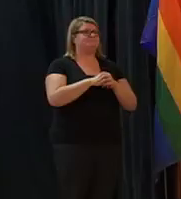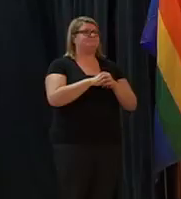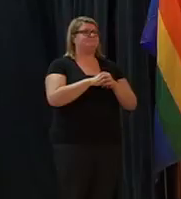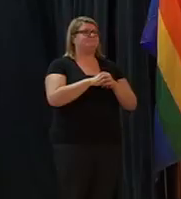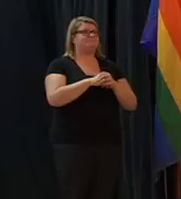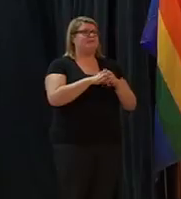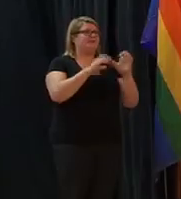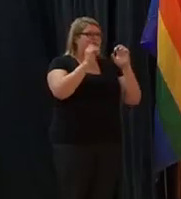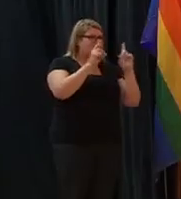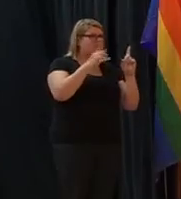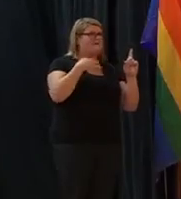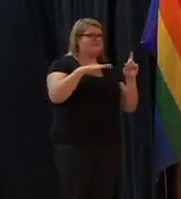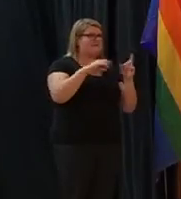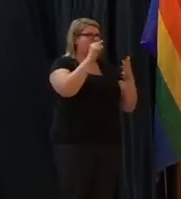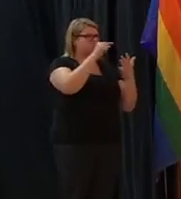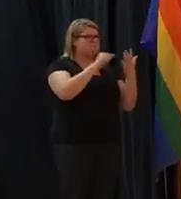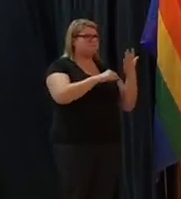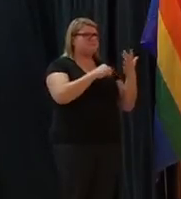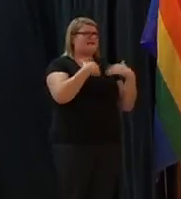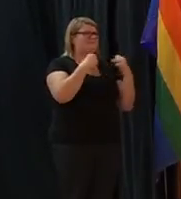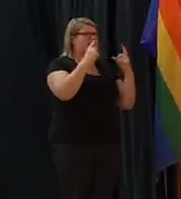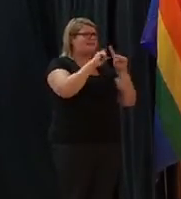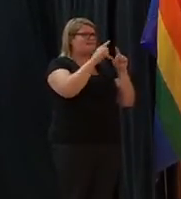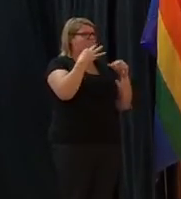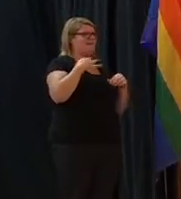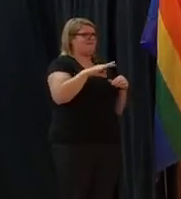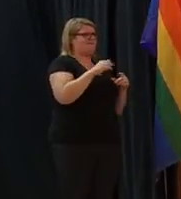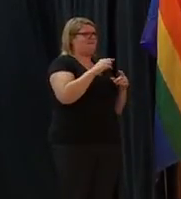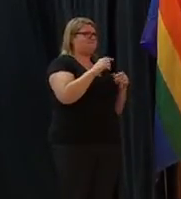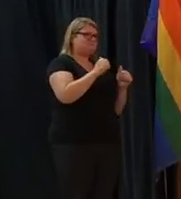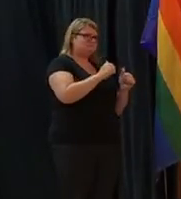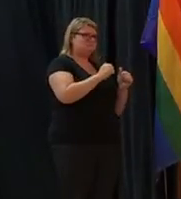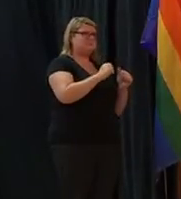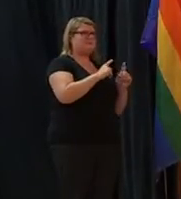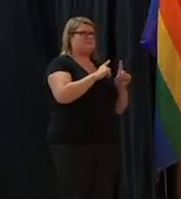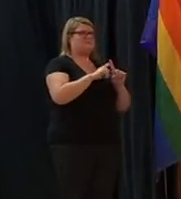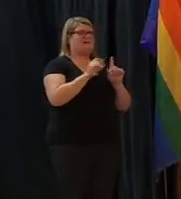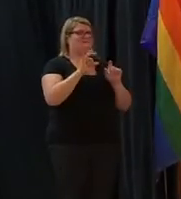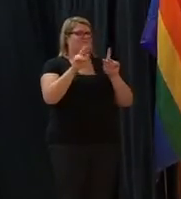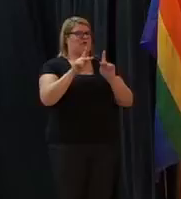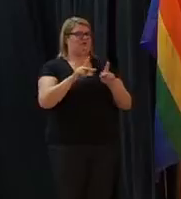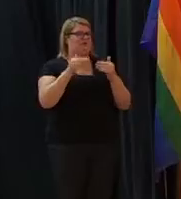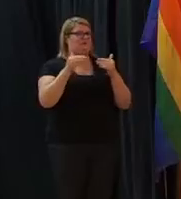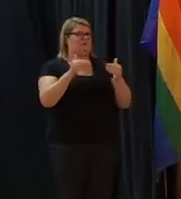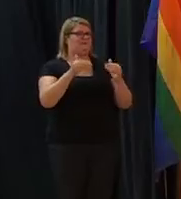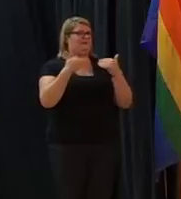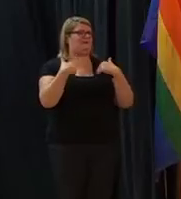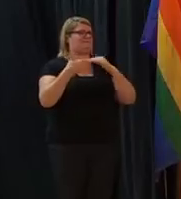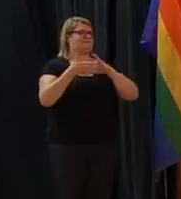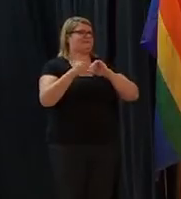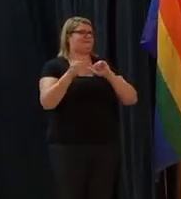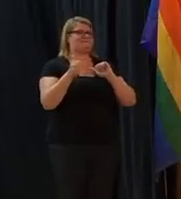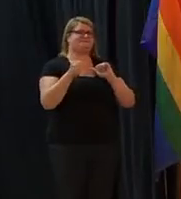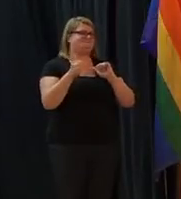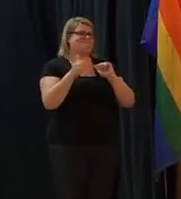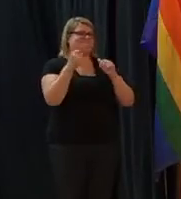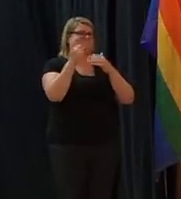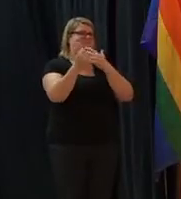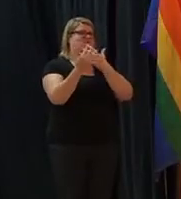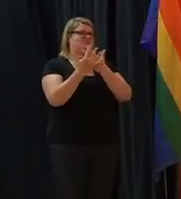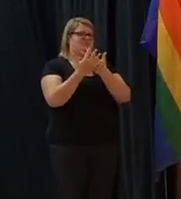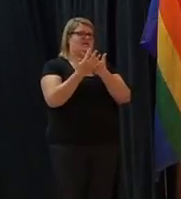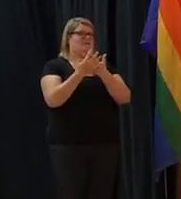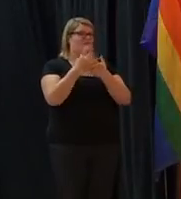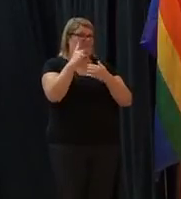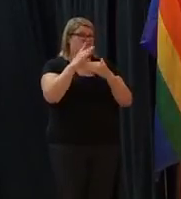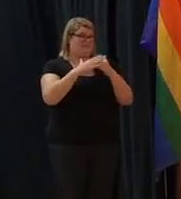preference in educational bodies and stuff, but if the person has sex, he can go to jail for over a